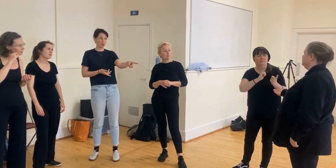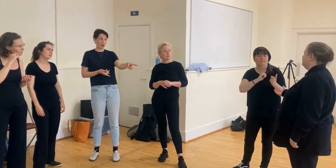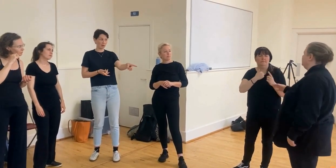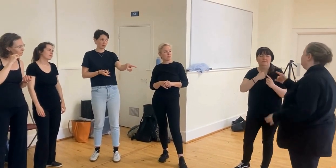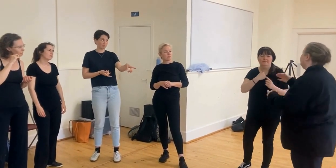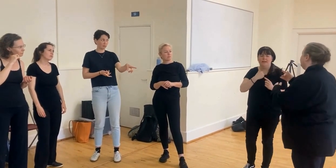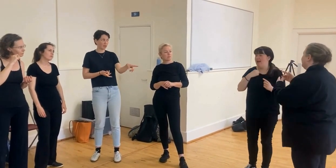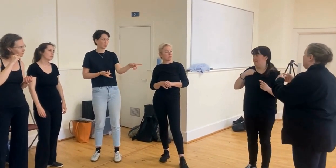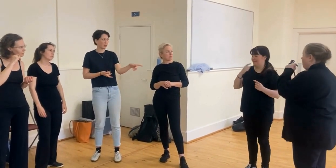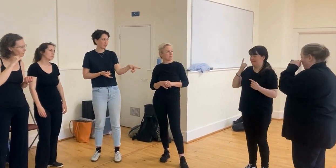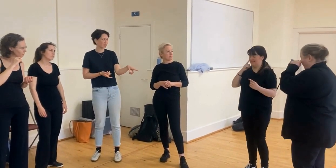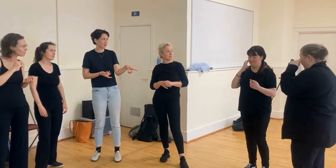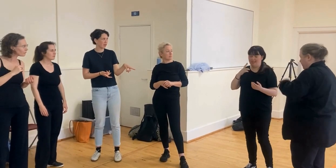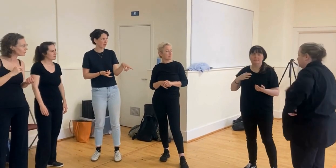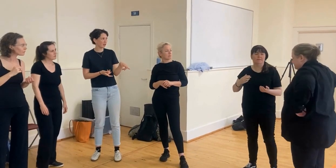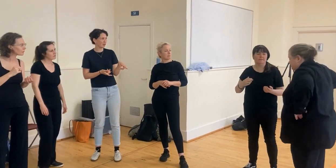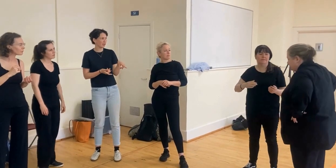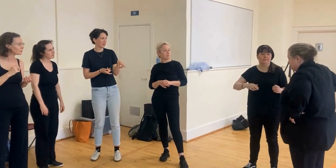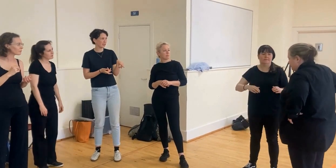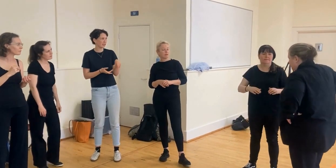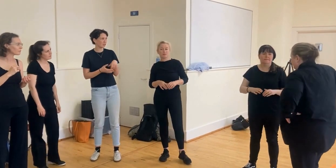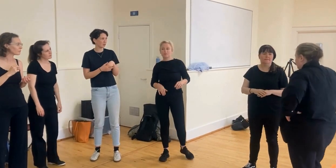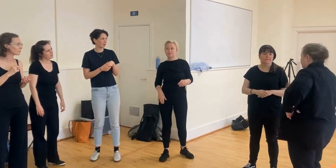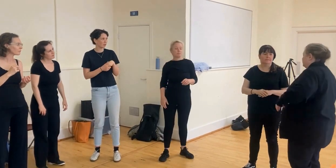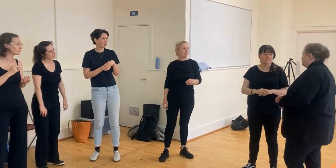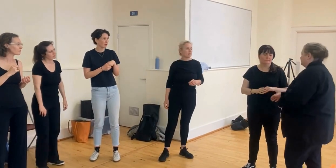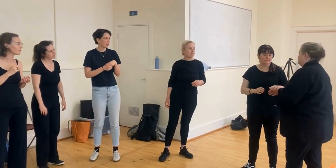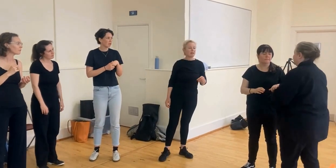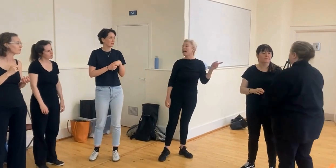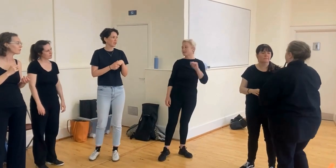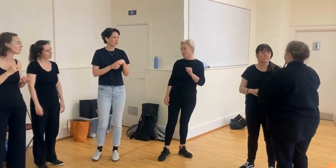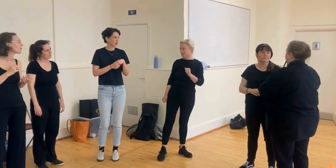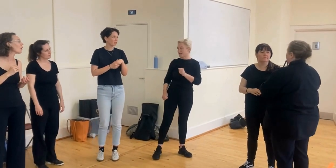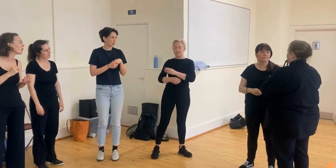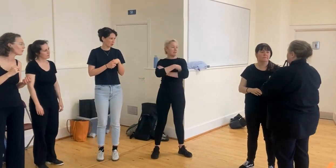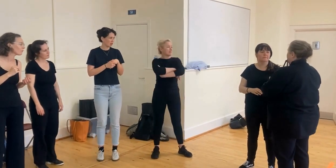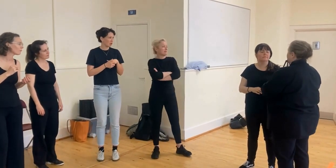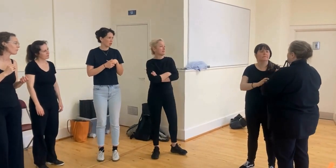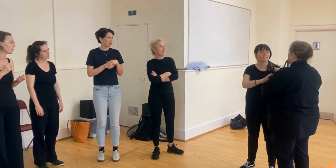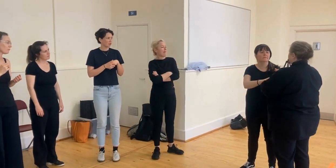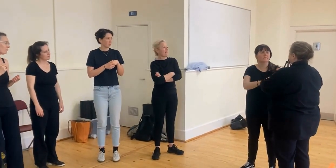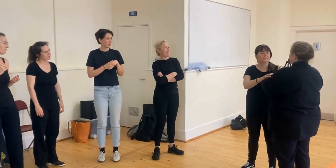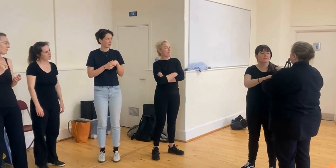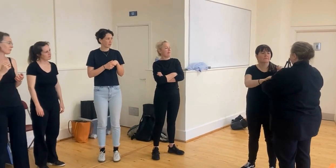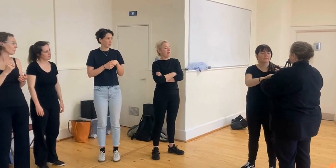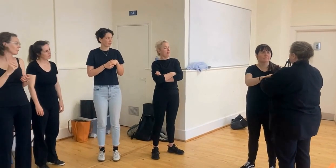if we imagine that I am deaf-blind, we might have deaf-blind, we might have Leanne's going to deaf-blind today.